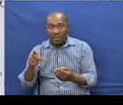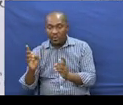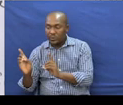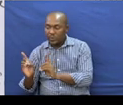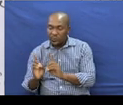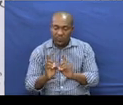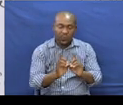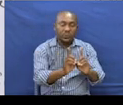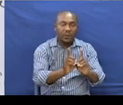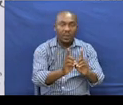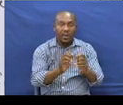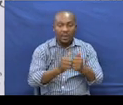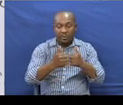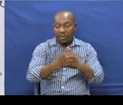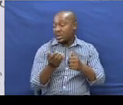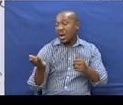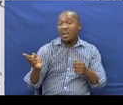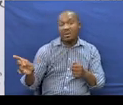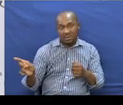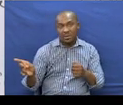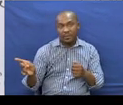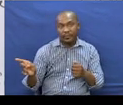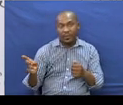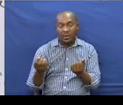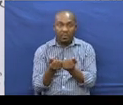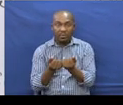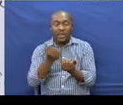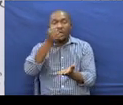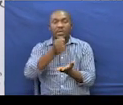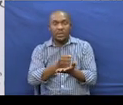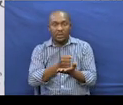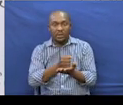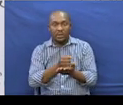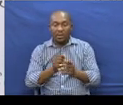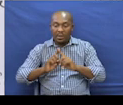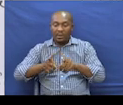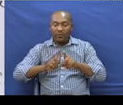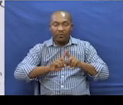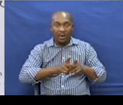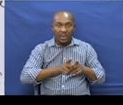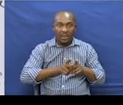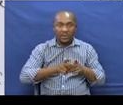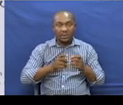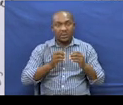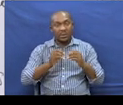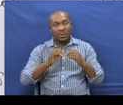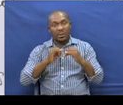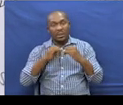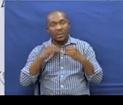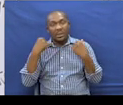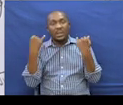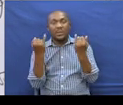represent other majority citizens in making the decision in various decision-making organs. In Tanzania,